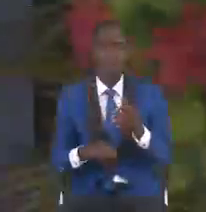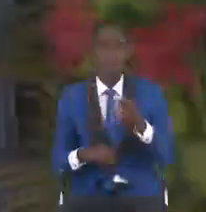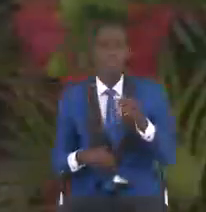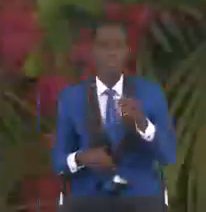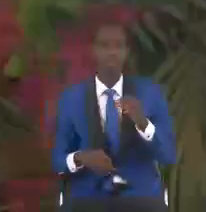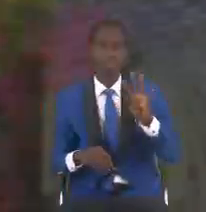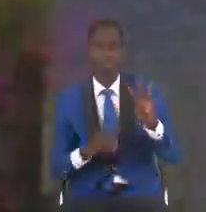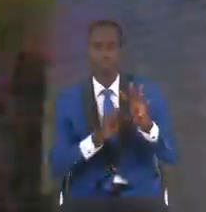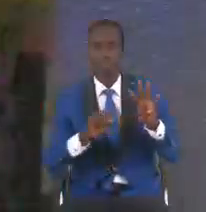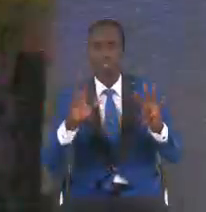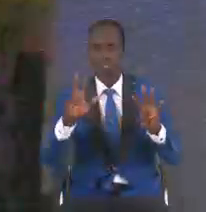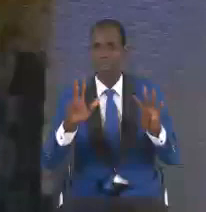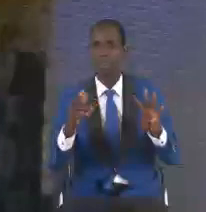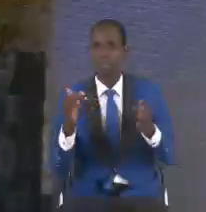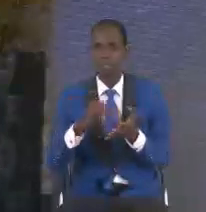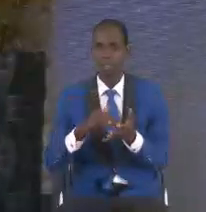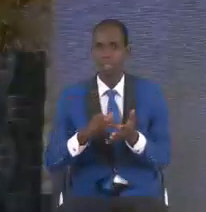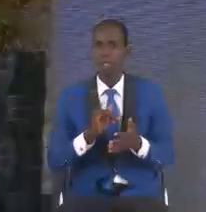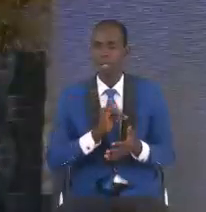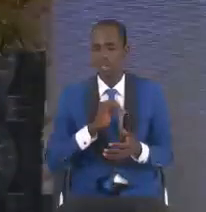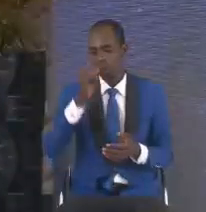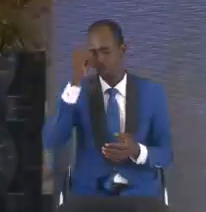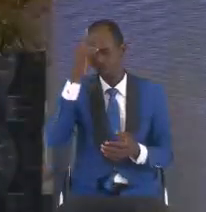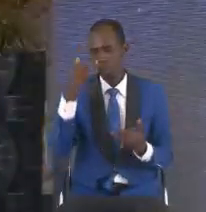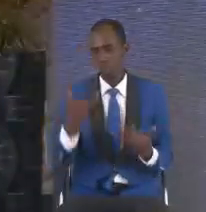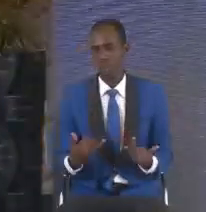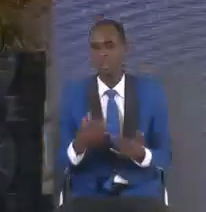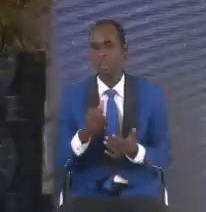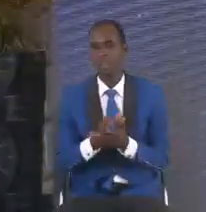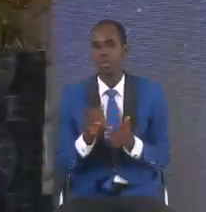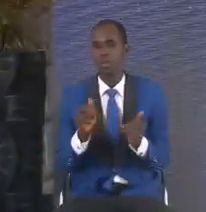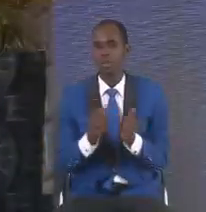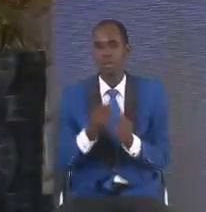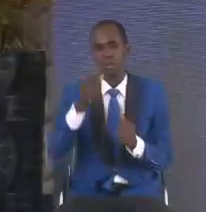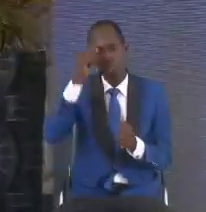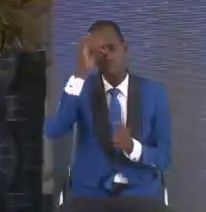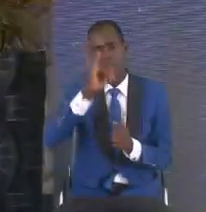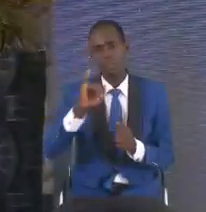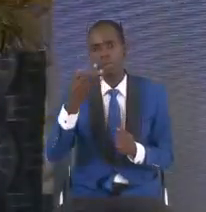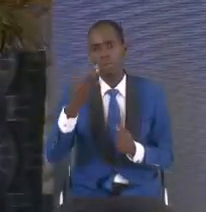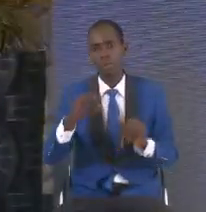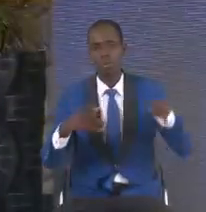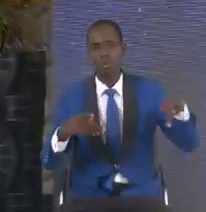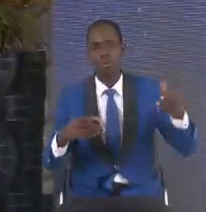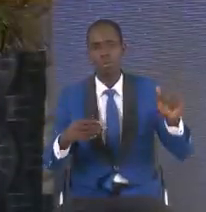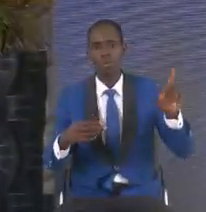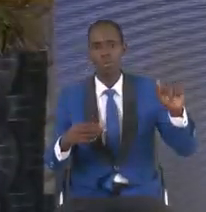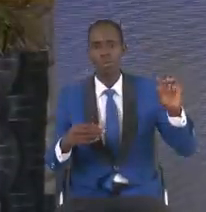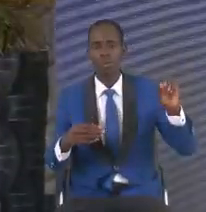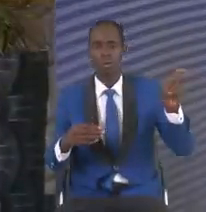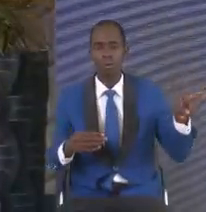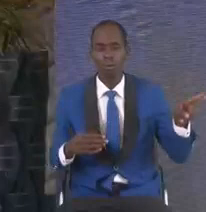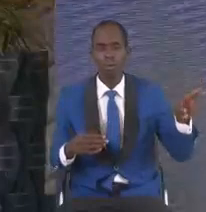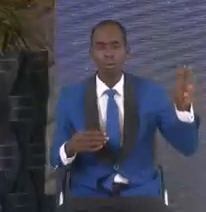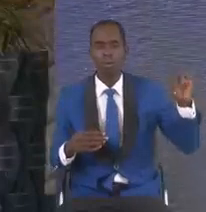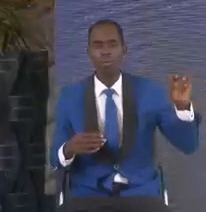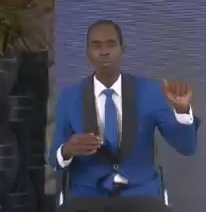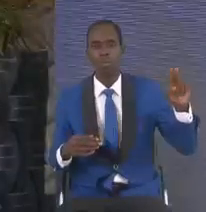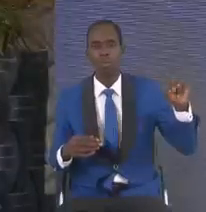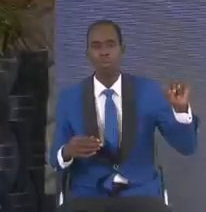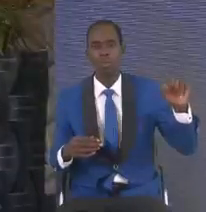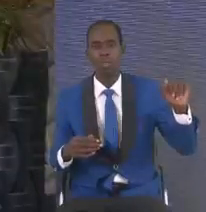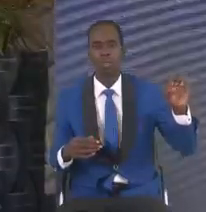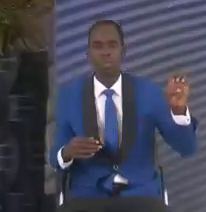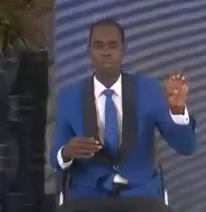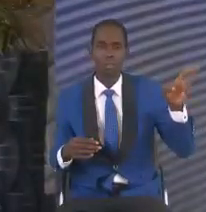that now with the understanding of Pharaoh. Understanding of what happened to Manasseh, what happened to Judah,